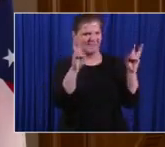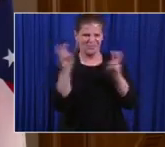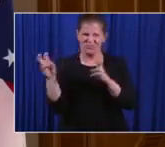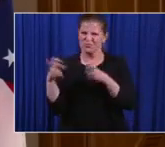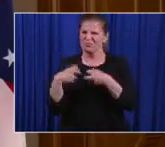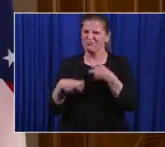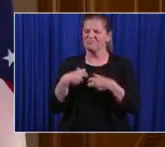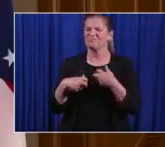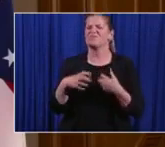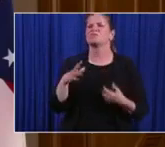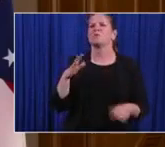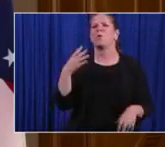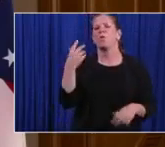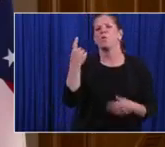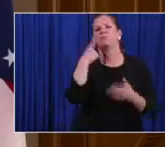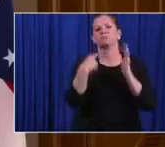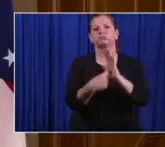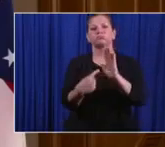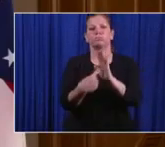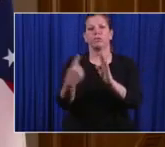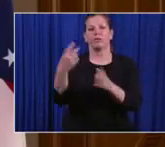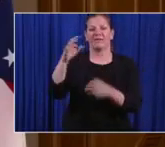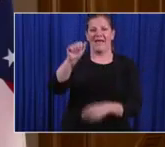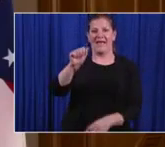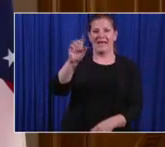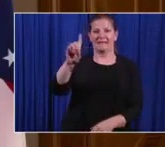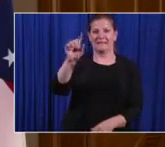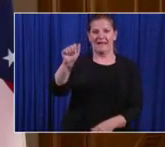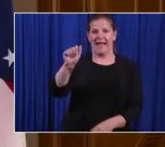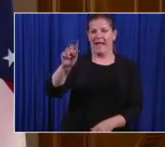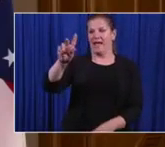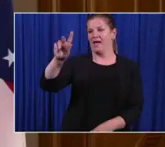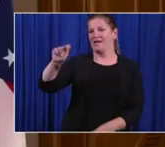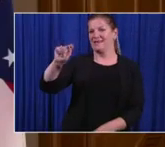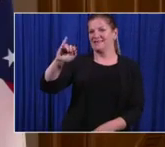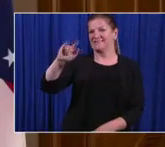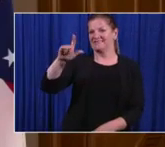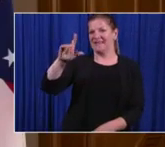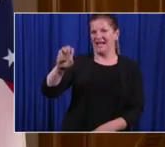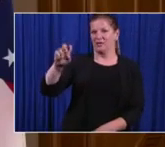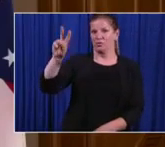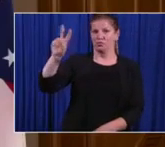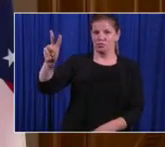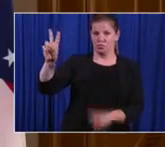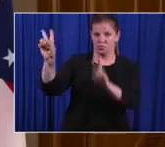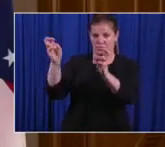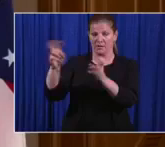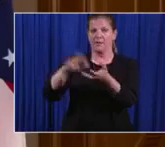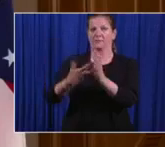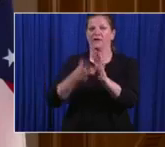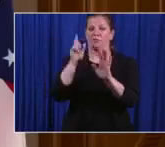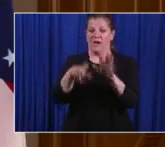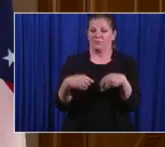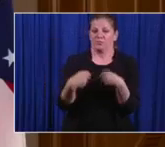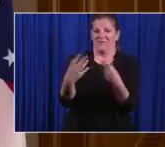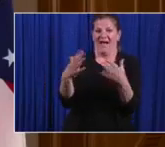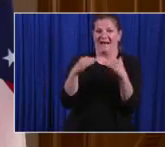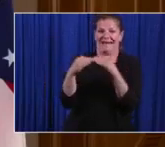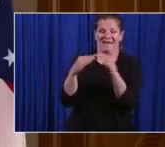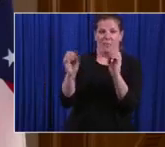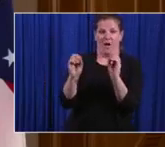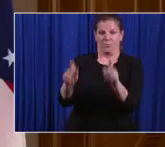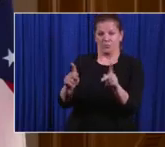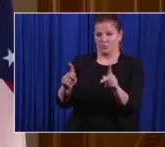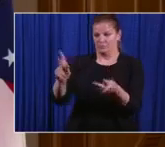argument from the standpoint of ADA Title II, the requirement for state and local government to give equal opportunity for those with disabilities